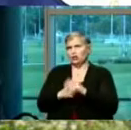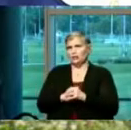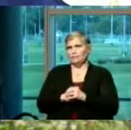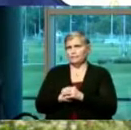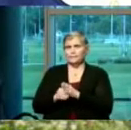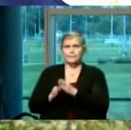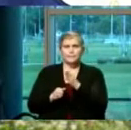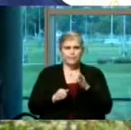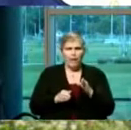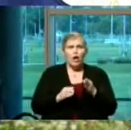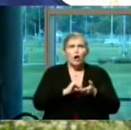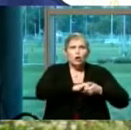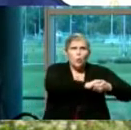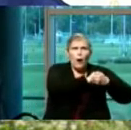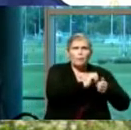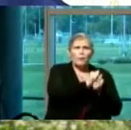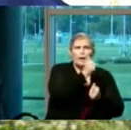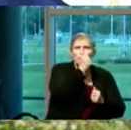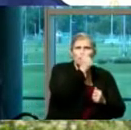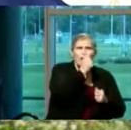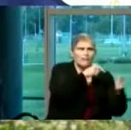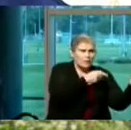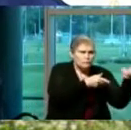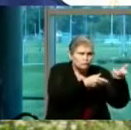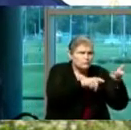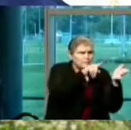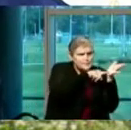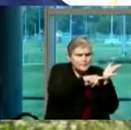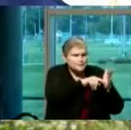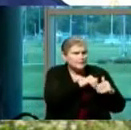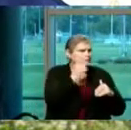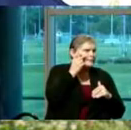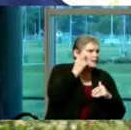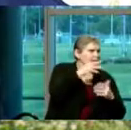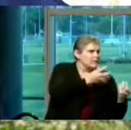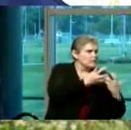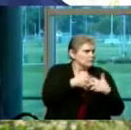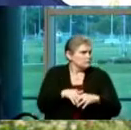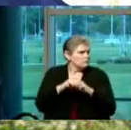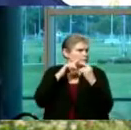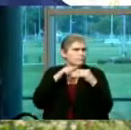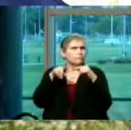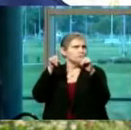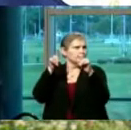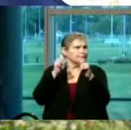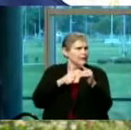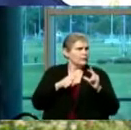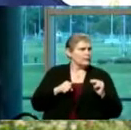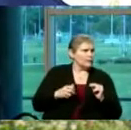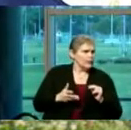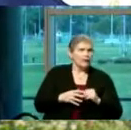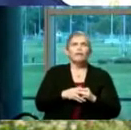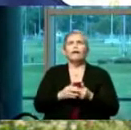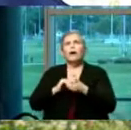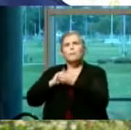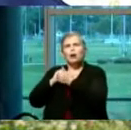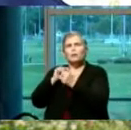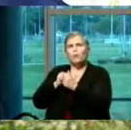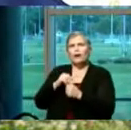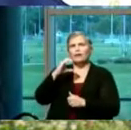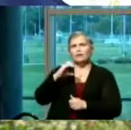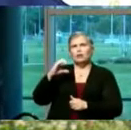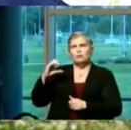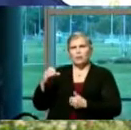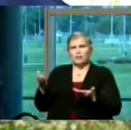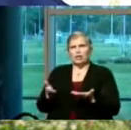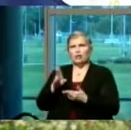We'll cooperate with the private sector to assess the performance of new technologies and conservation practices, and we'll partner with our conservation